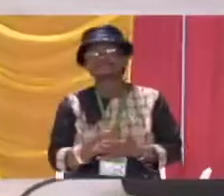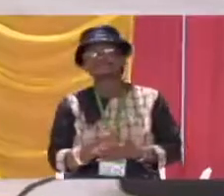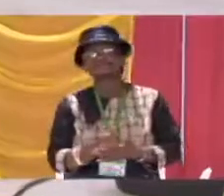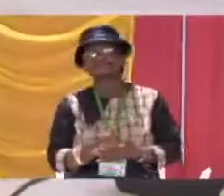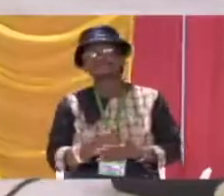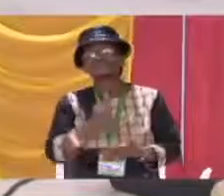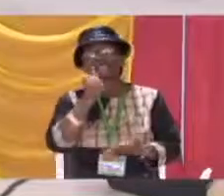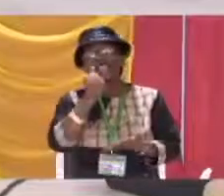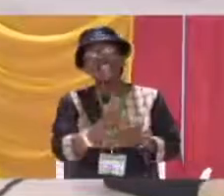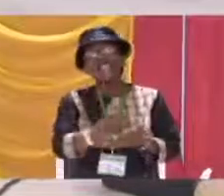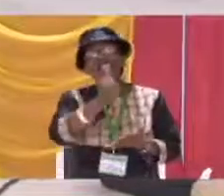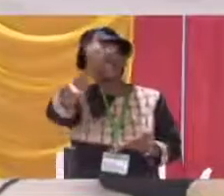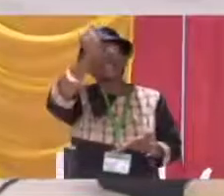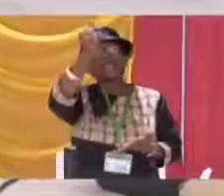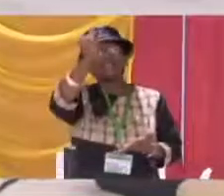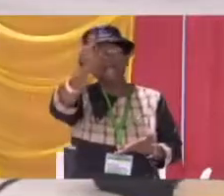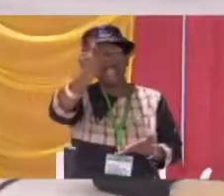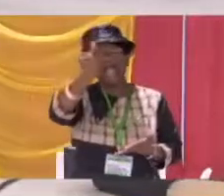Oke oke le o ma nlo.